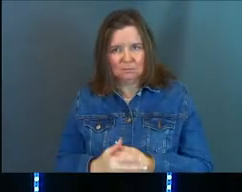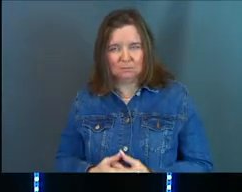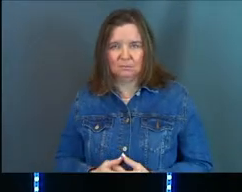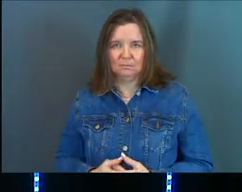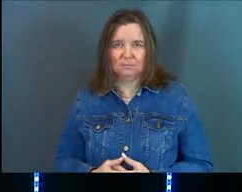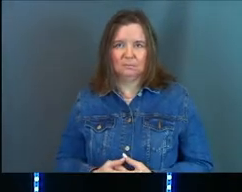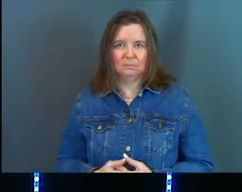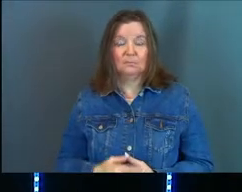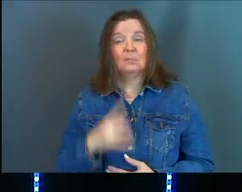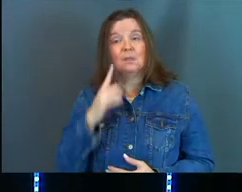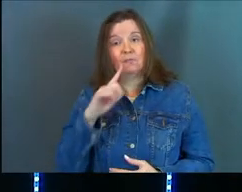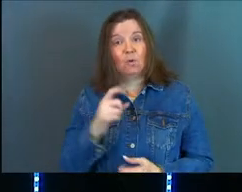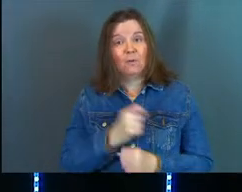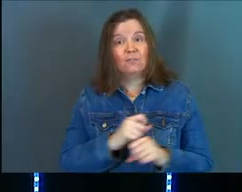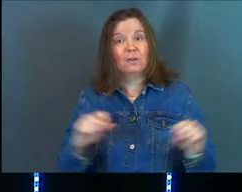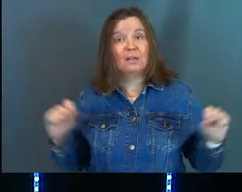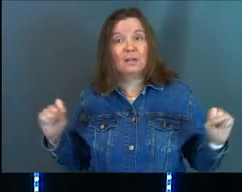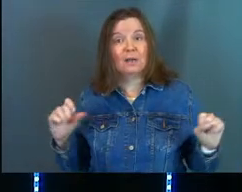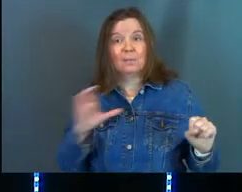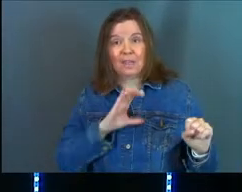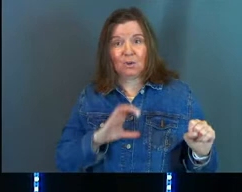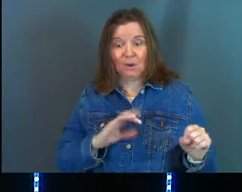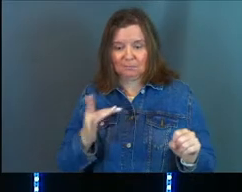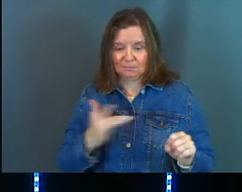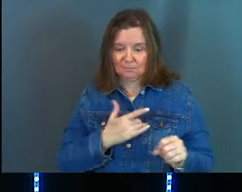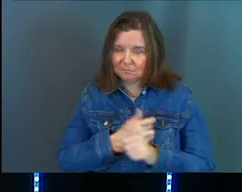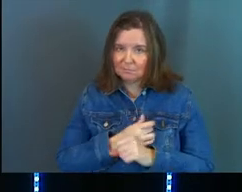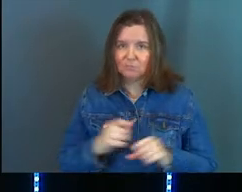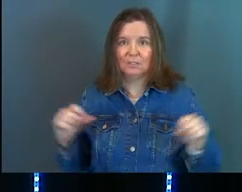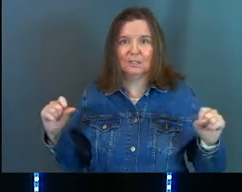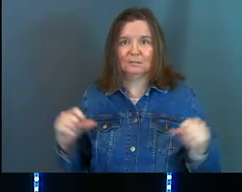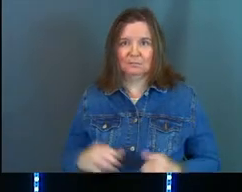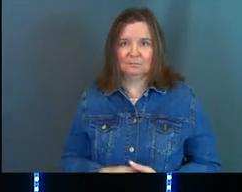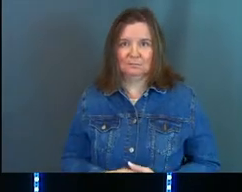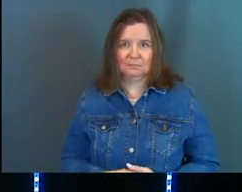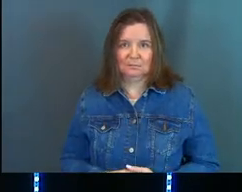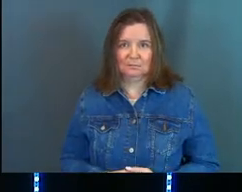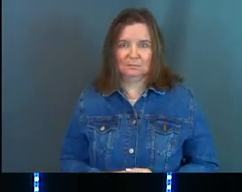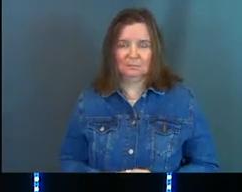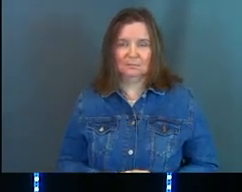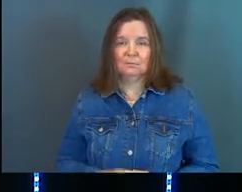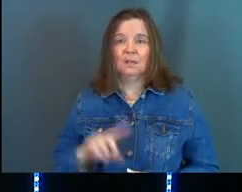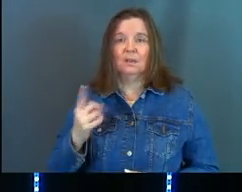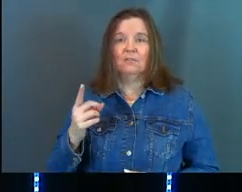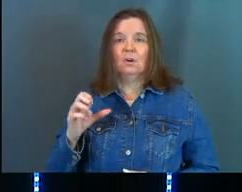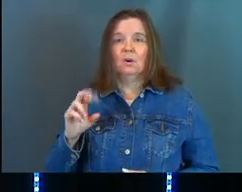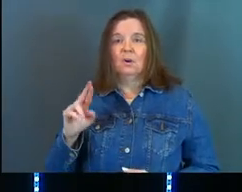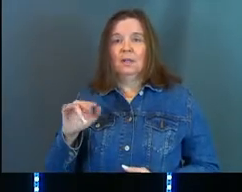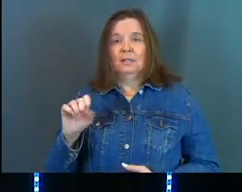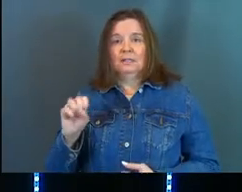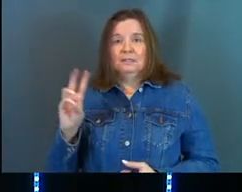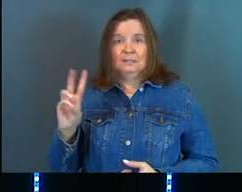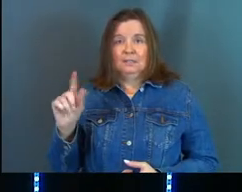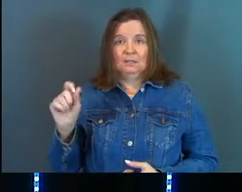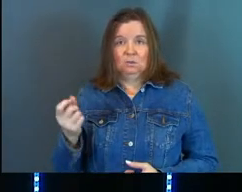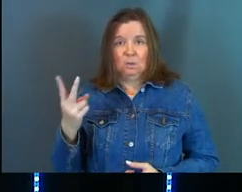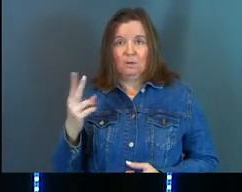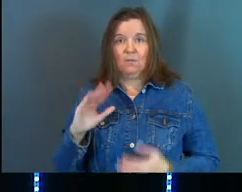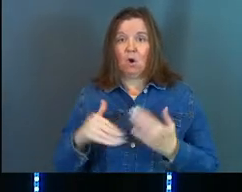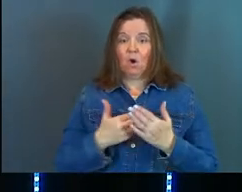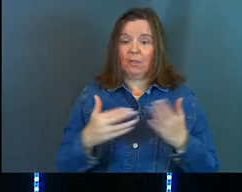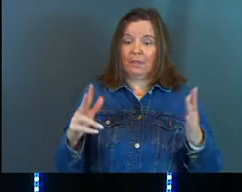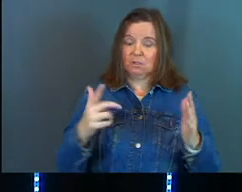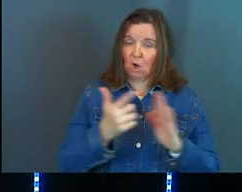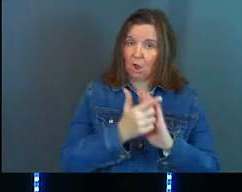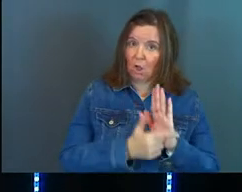It's for freedom that Christ set you free. 1 Corinthians 6:12. All things are lawful